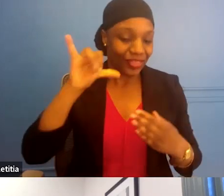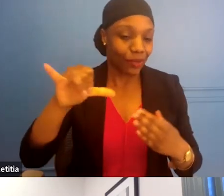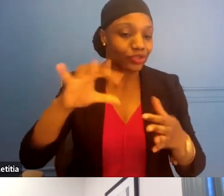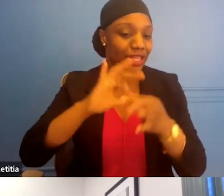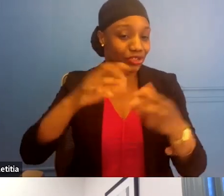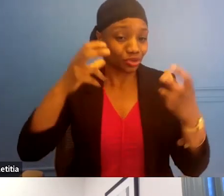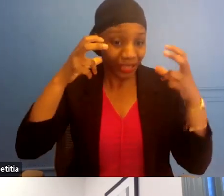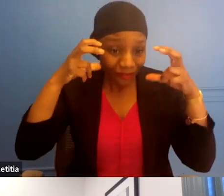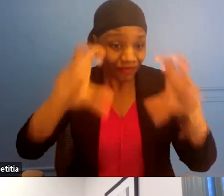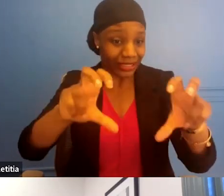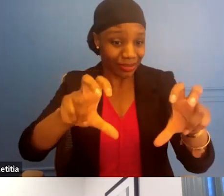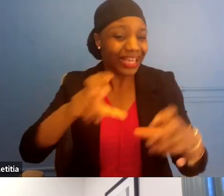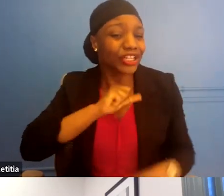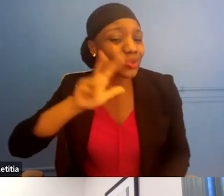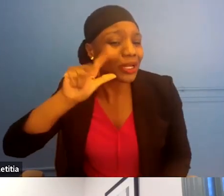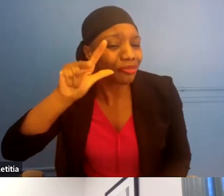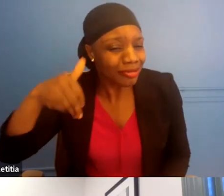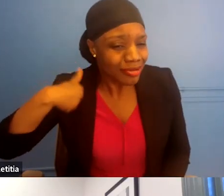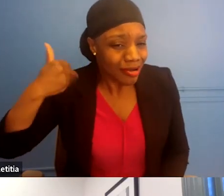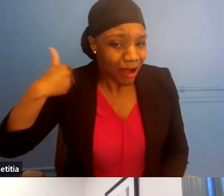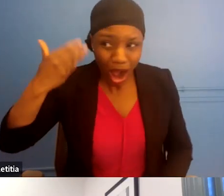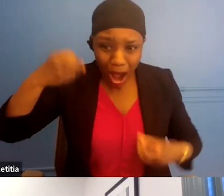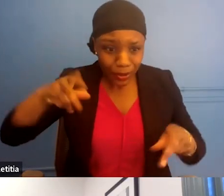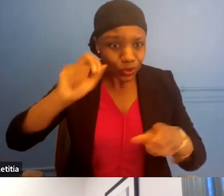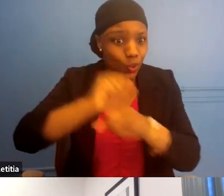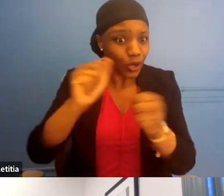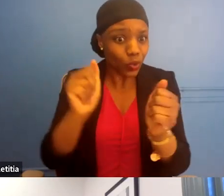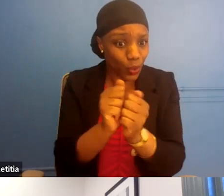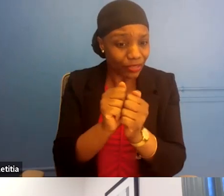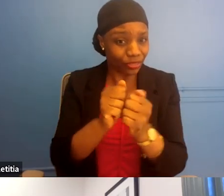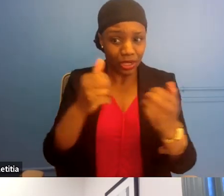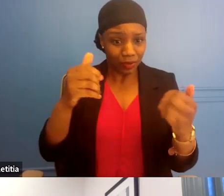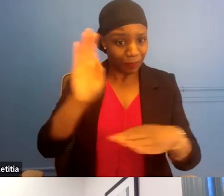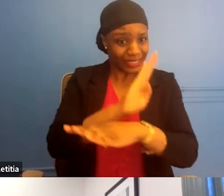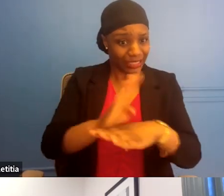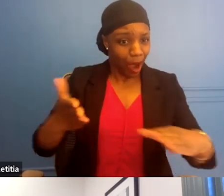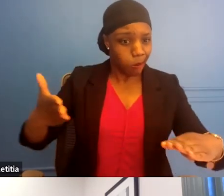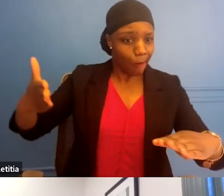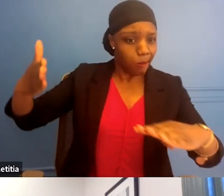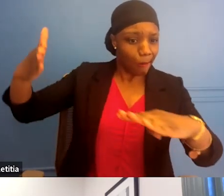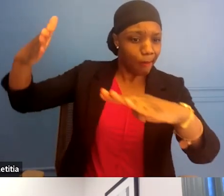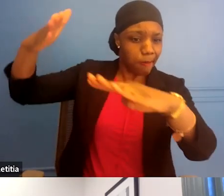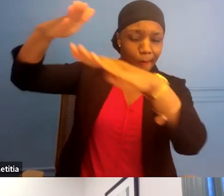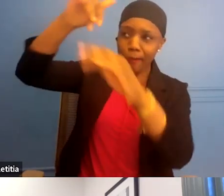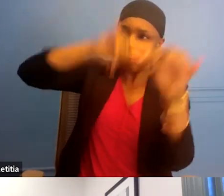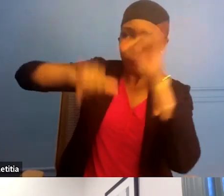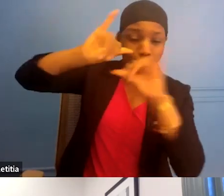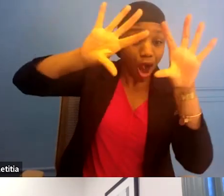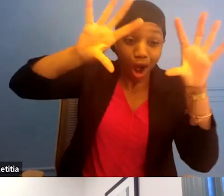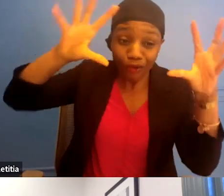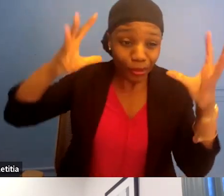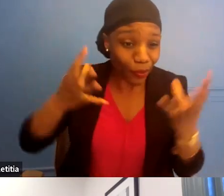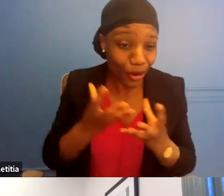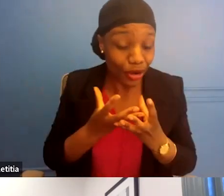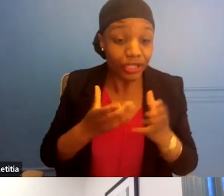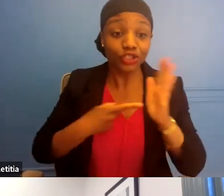age of 23 to really just being able to work with high growth businesses around the world. So I was working with